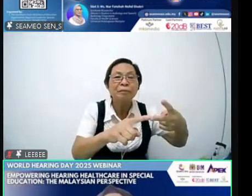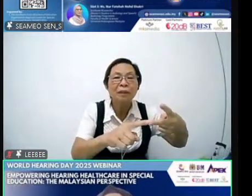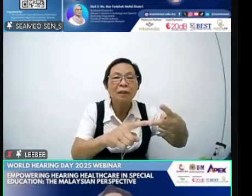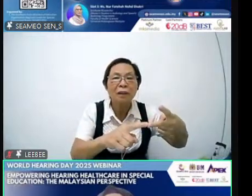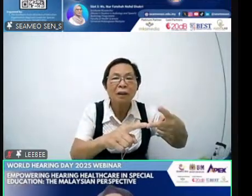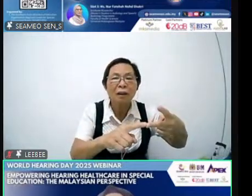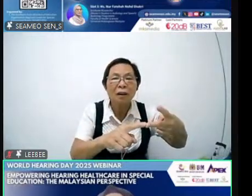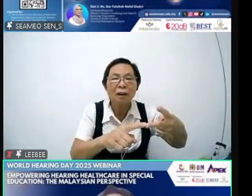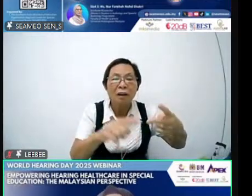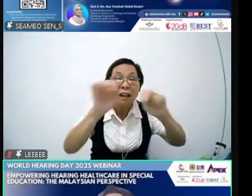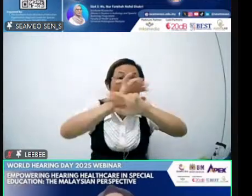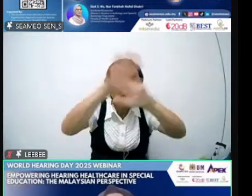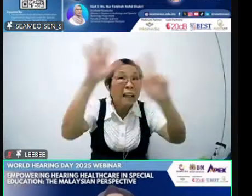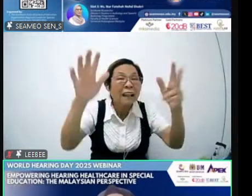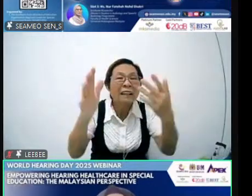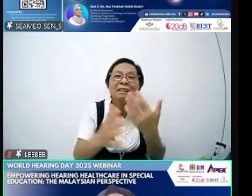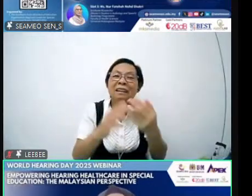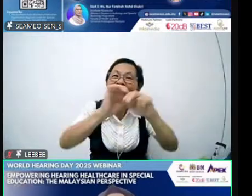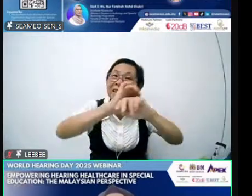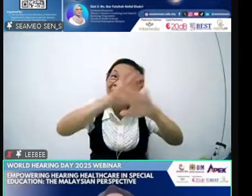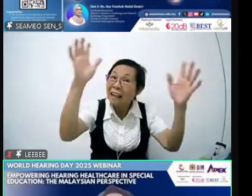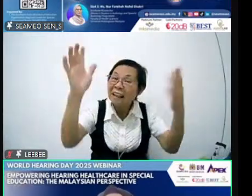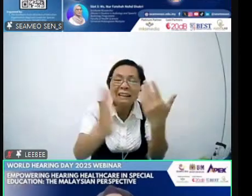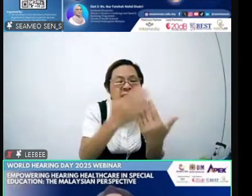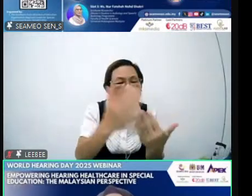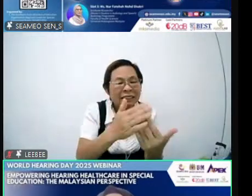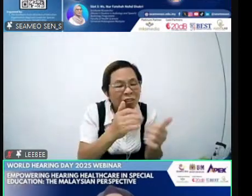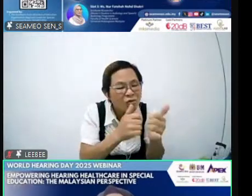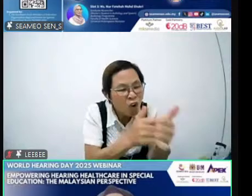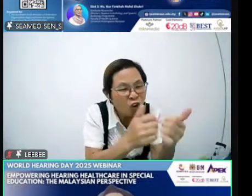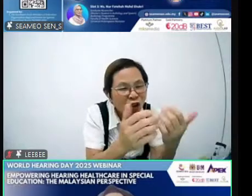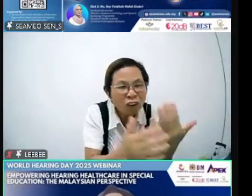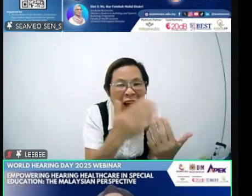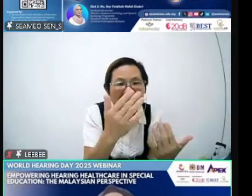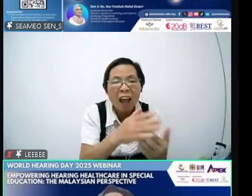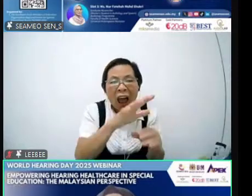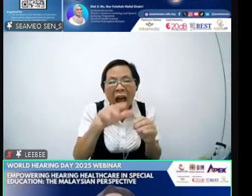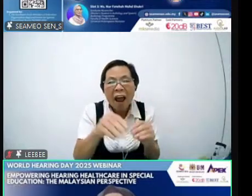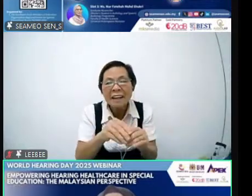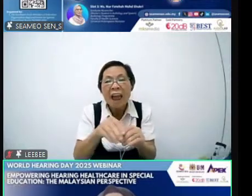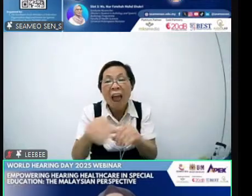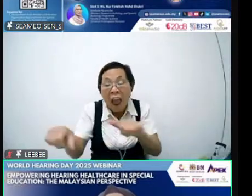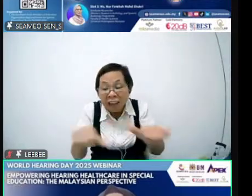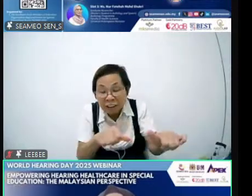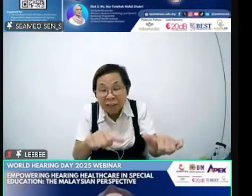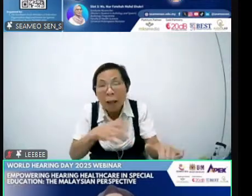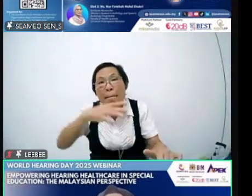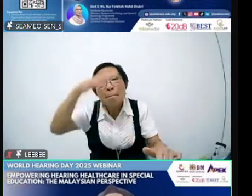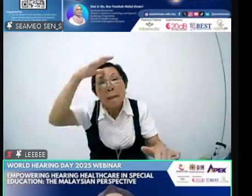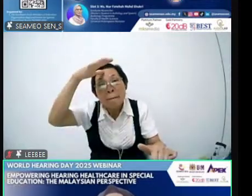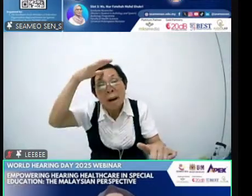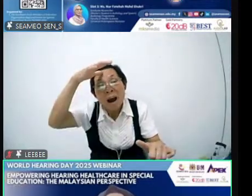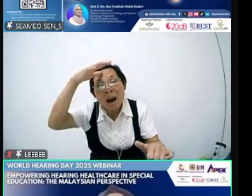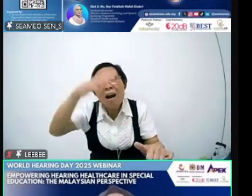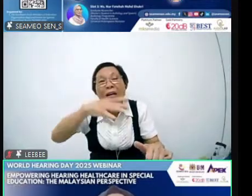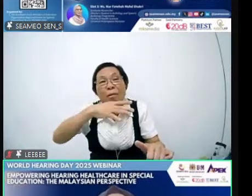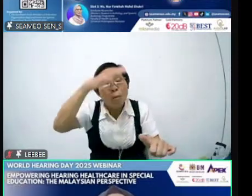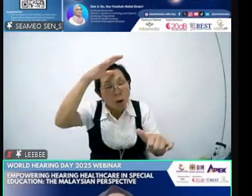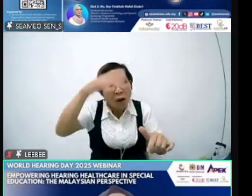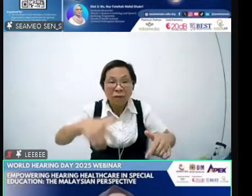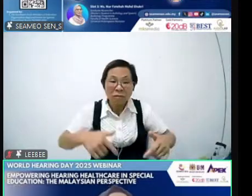how clear and easy the content is to follow, and actionability, how well parents can apply the information in real